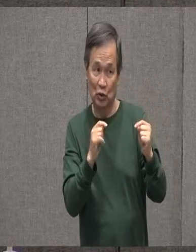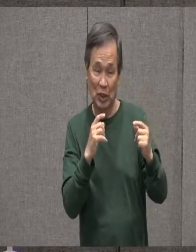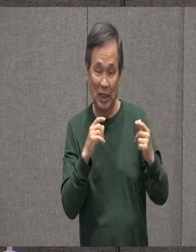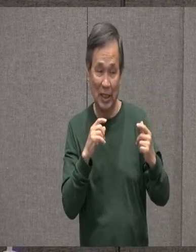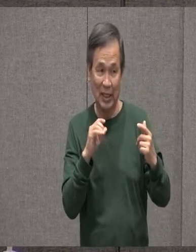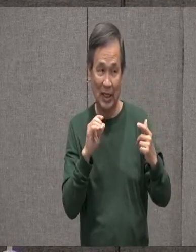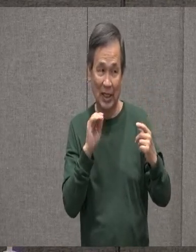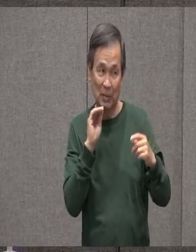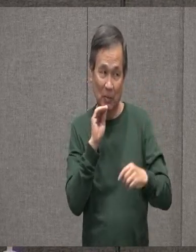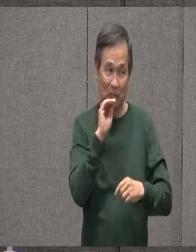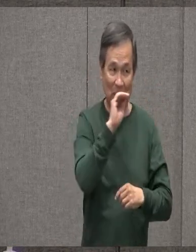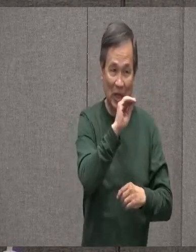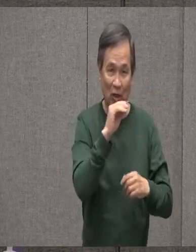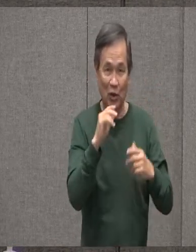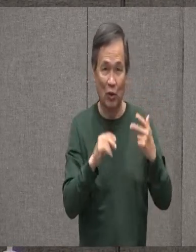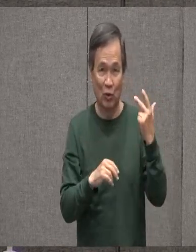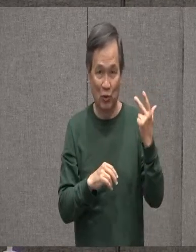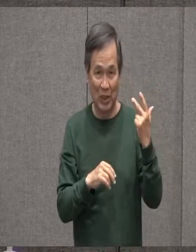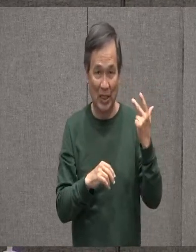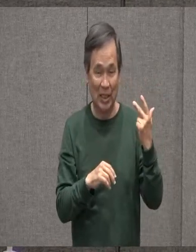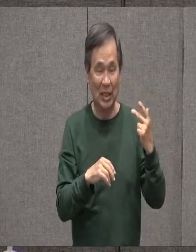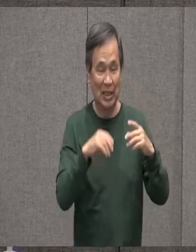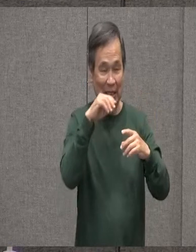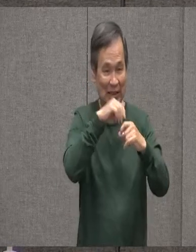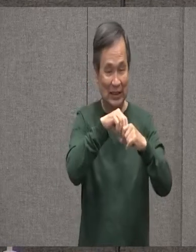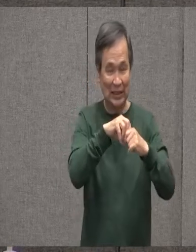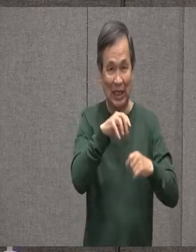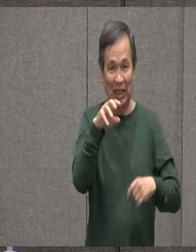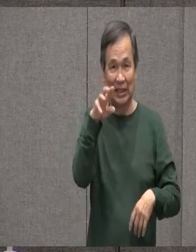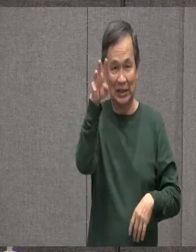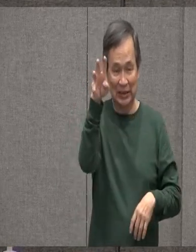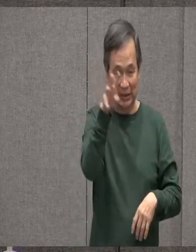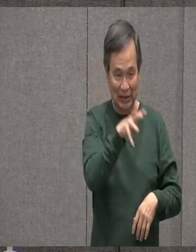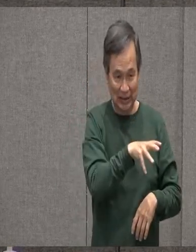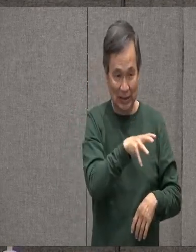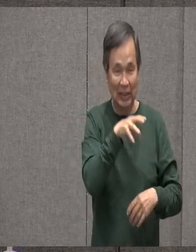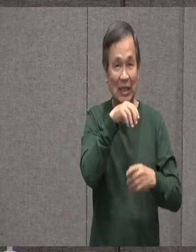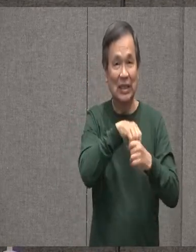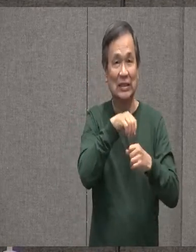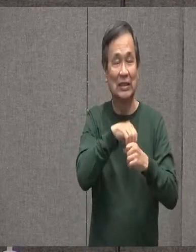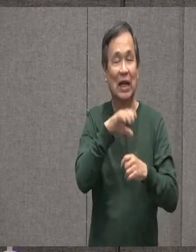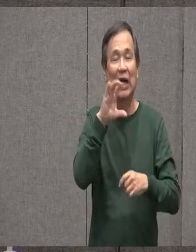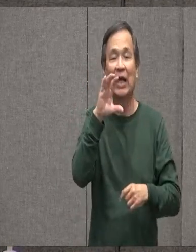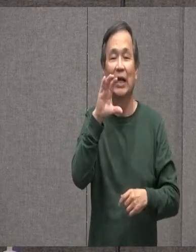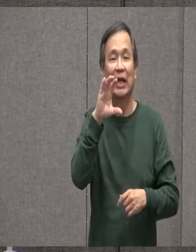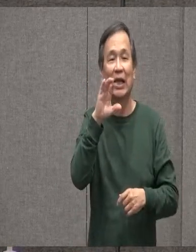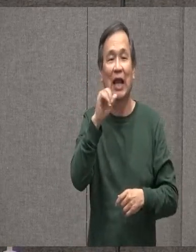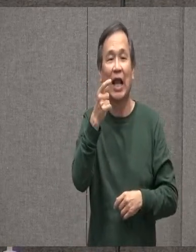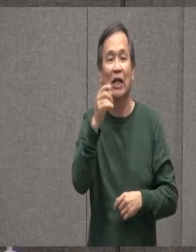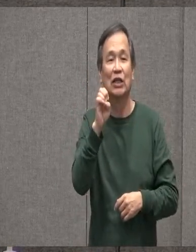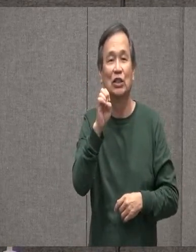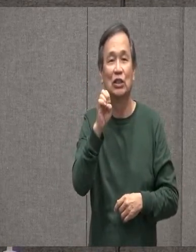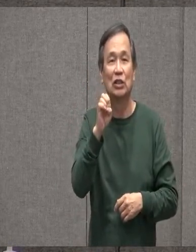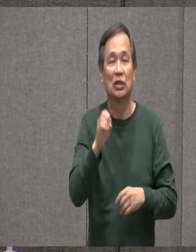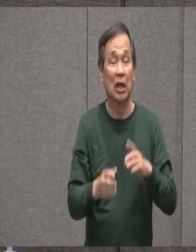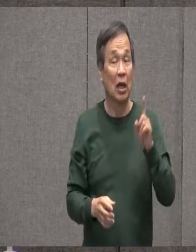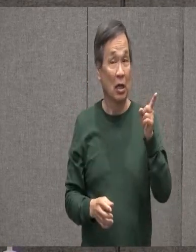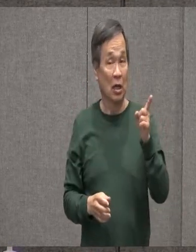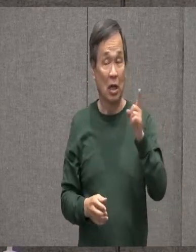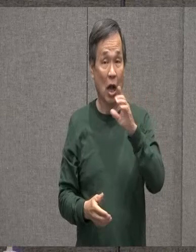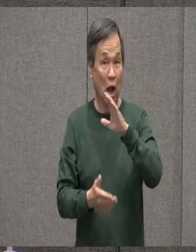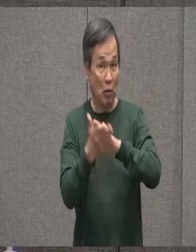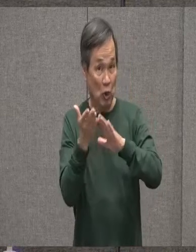those same numbers. Kind of cool, huh? So let me explain how this is going to work. The first thing that you got to know